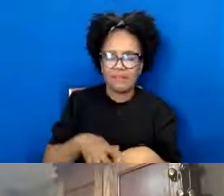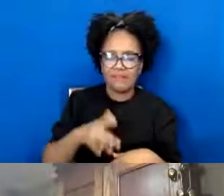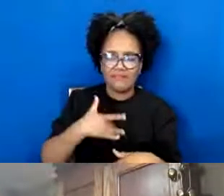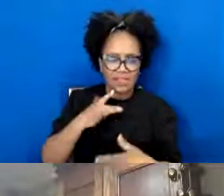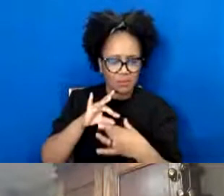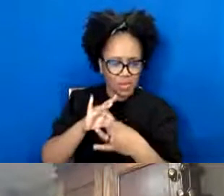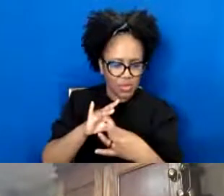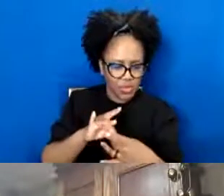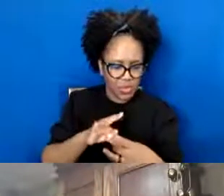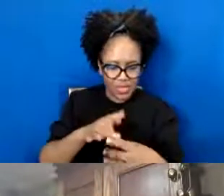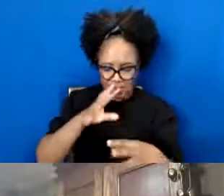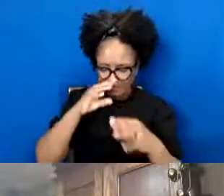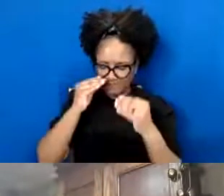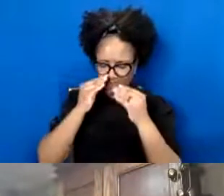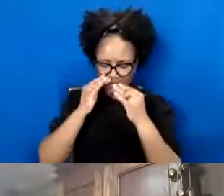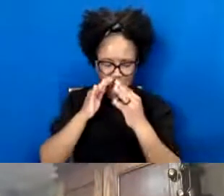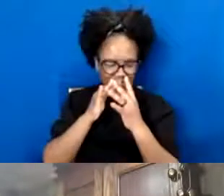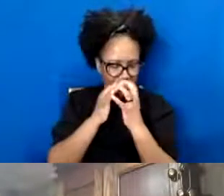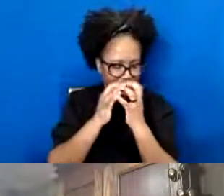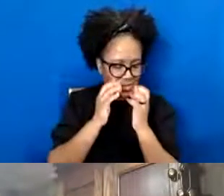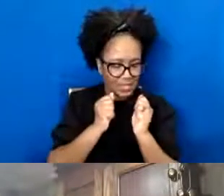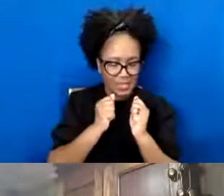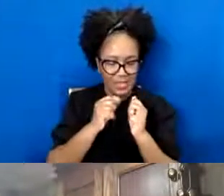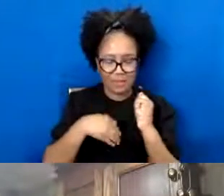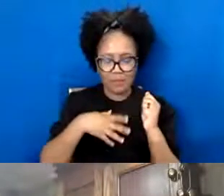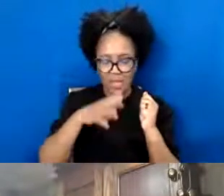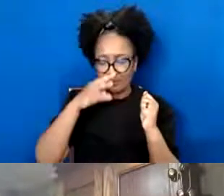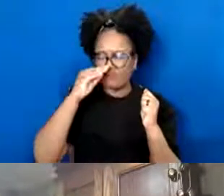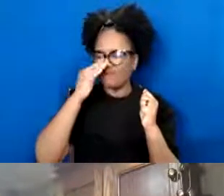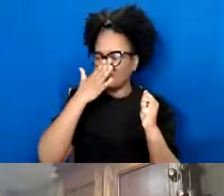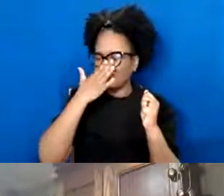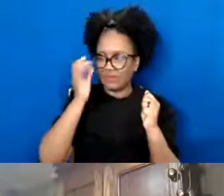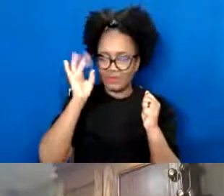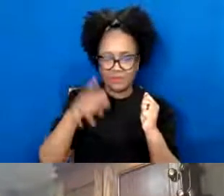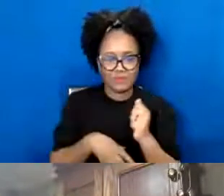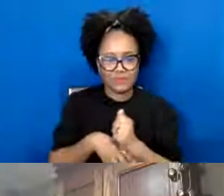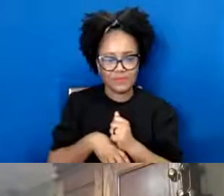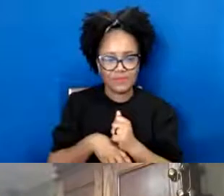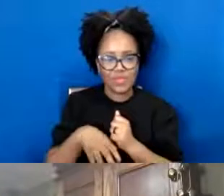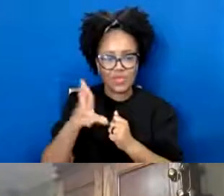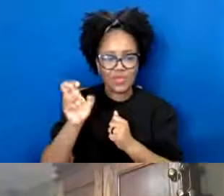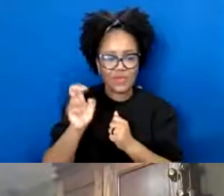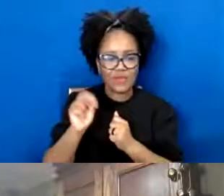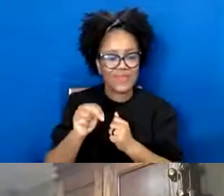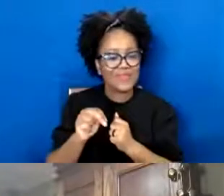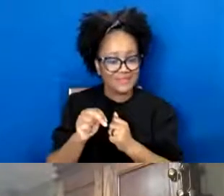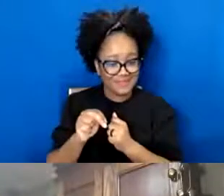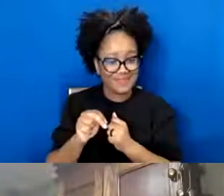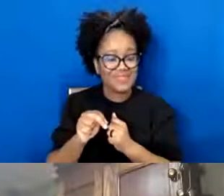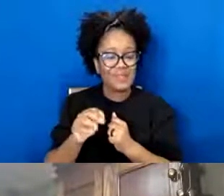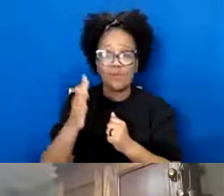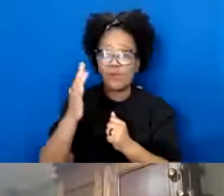up in my nose. You're in. Why not? You're ruining our marriage. I'll call the